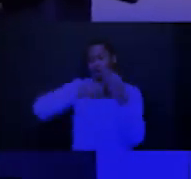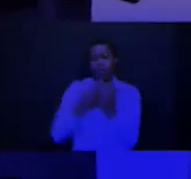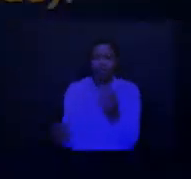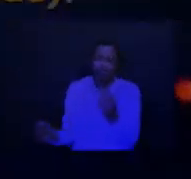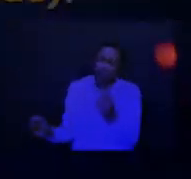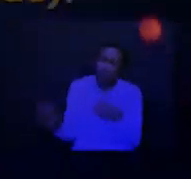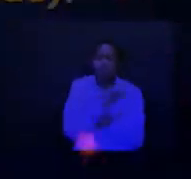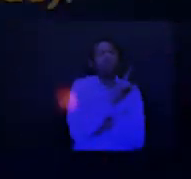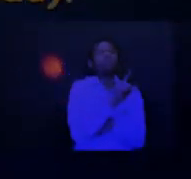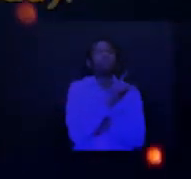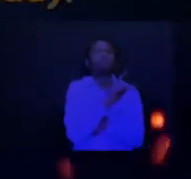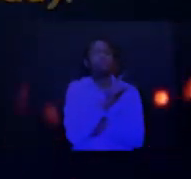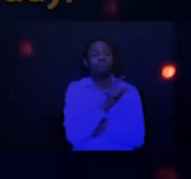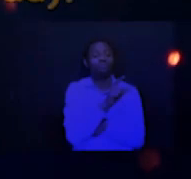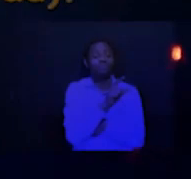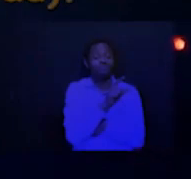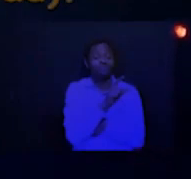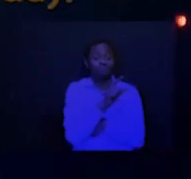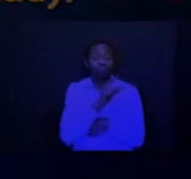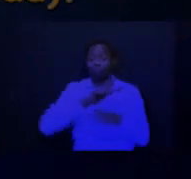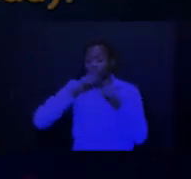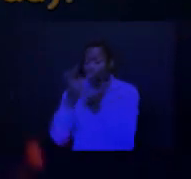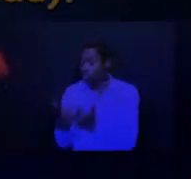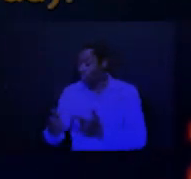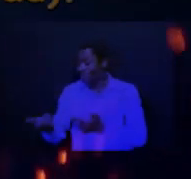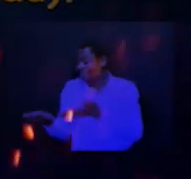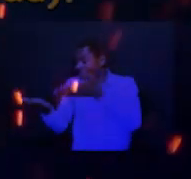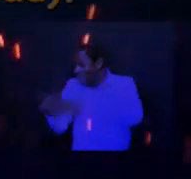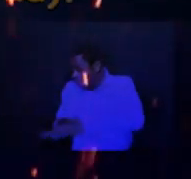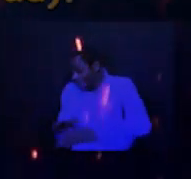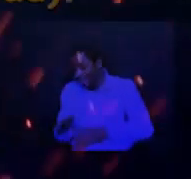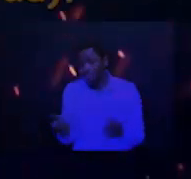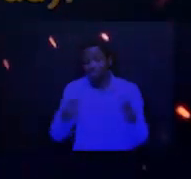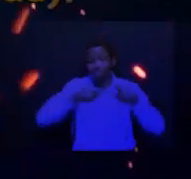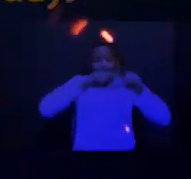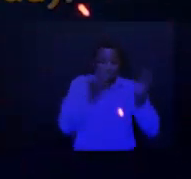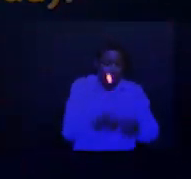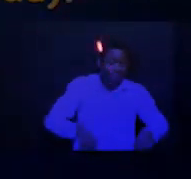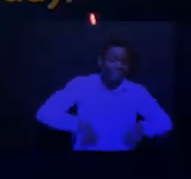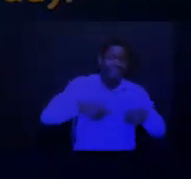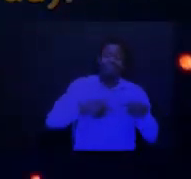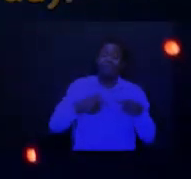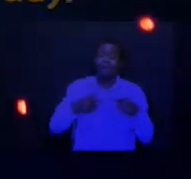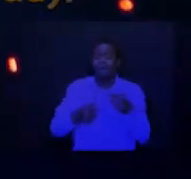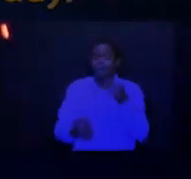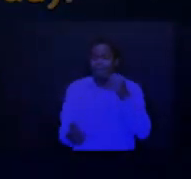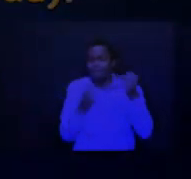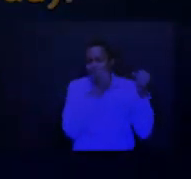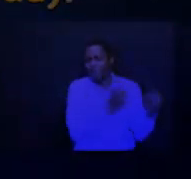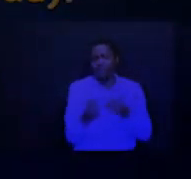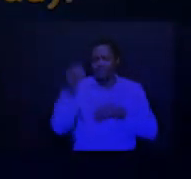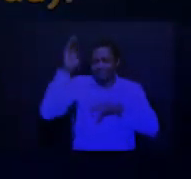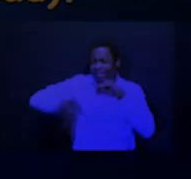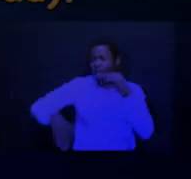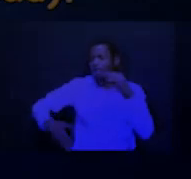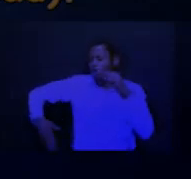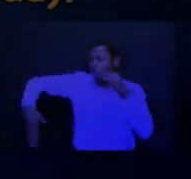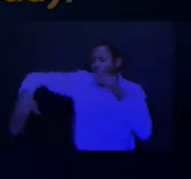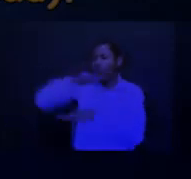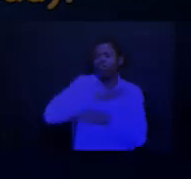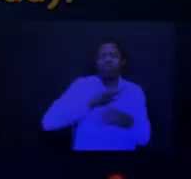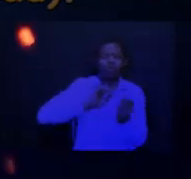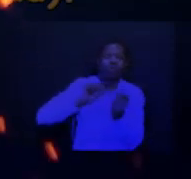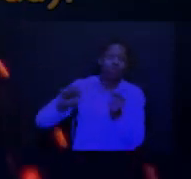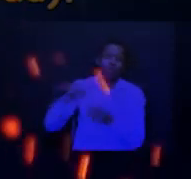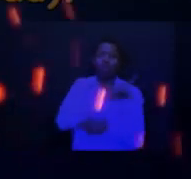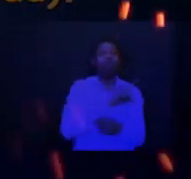The living and the dead. He is superior to all. The living and